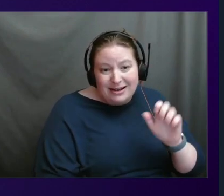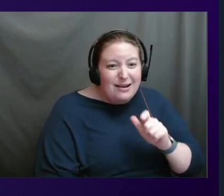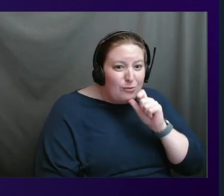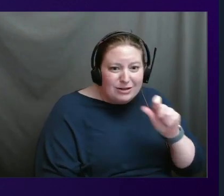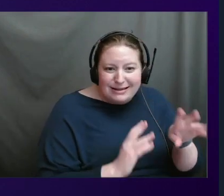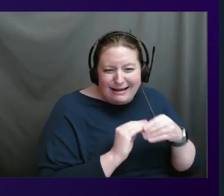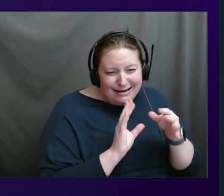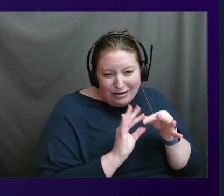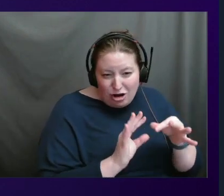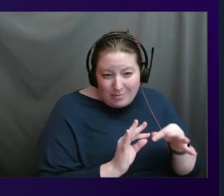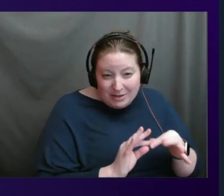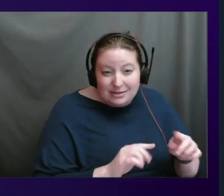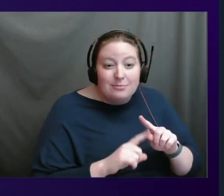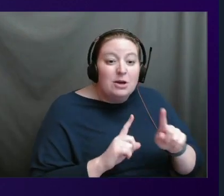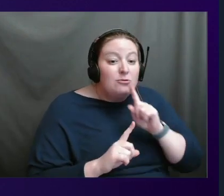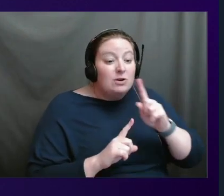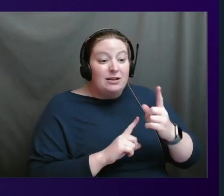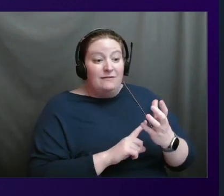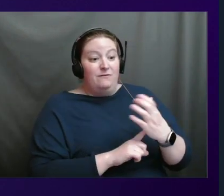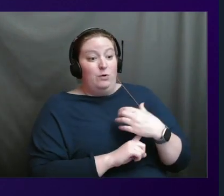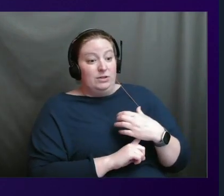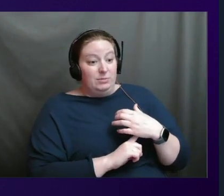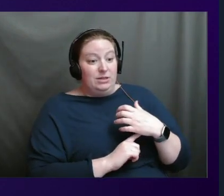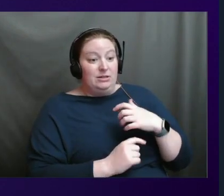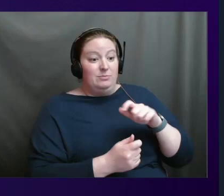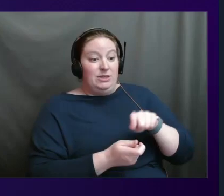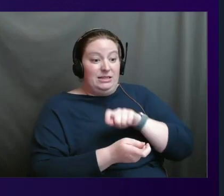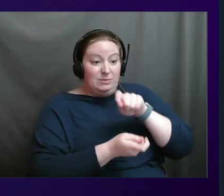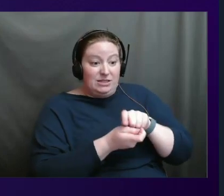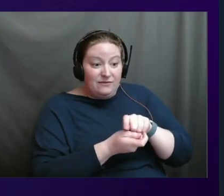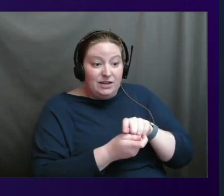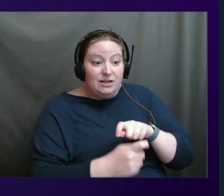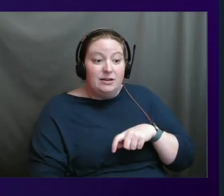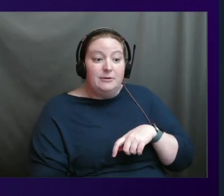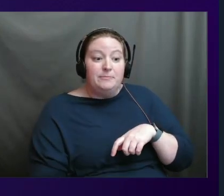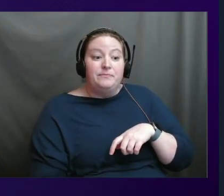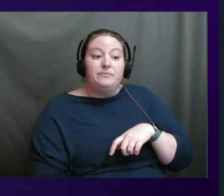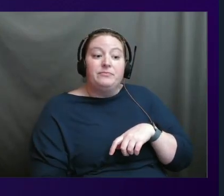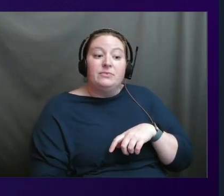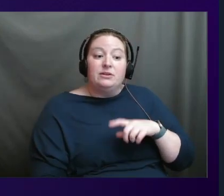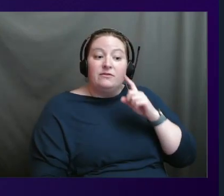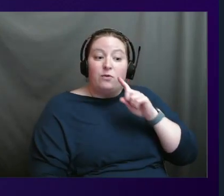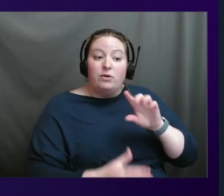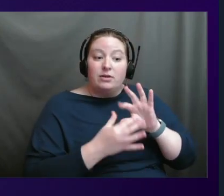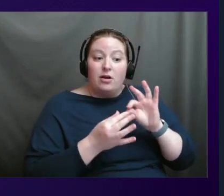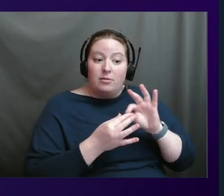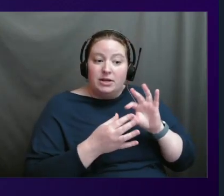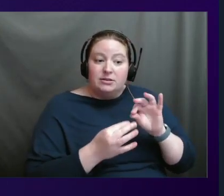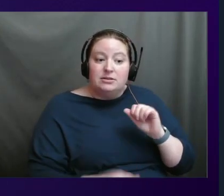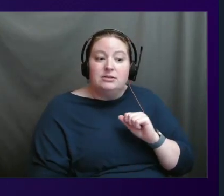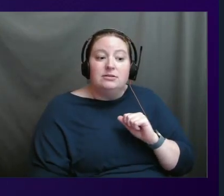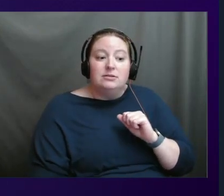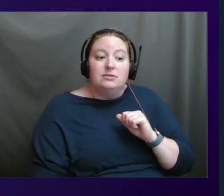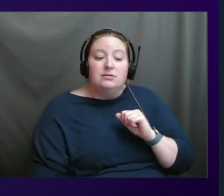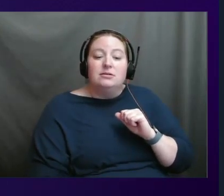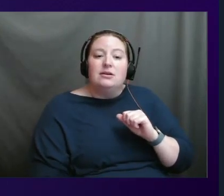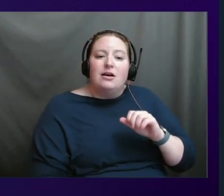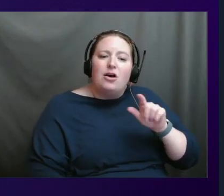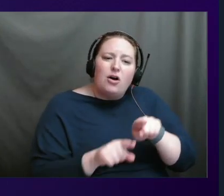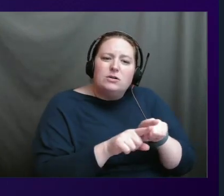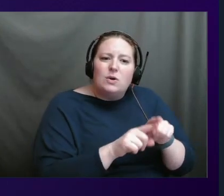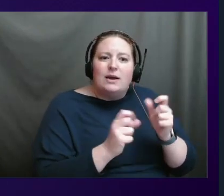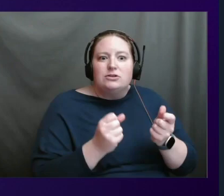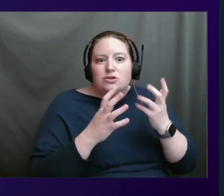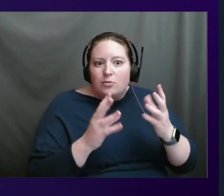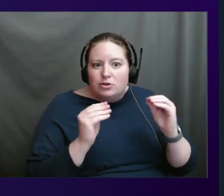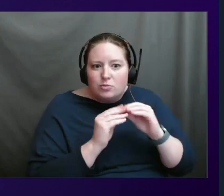But it really forced me to be really specific in what I was putting in those comments, which made me learn from it. But then also it had so much more context to be pulling